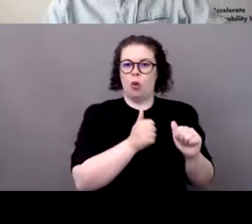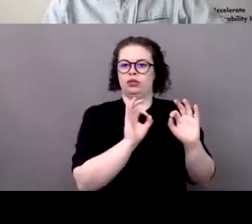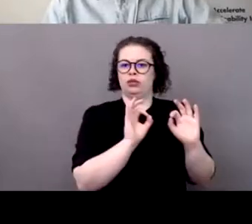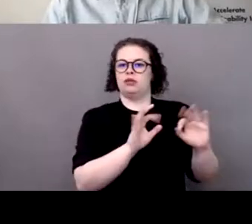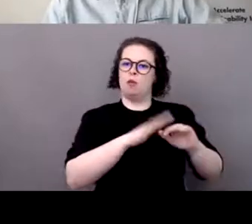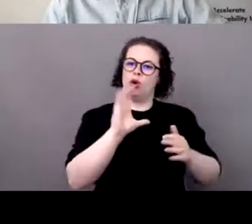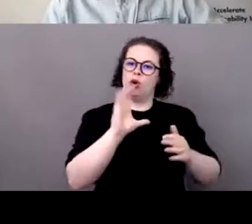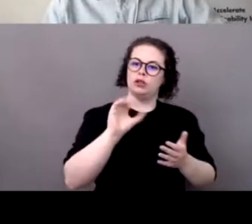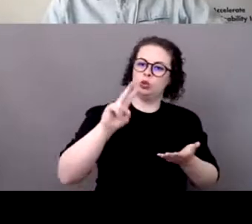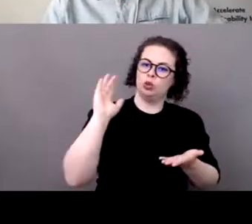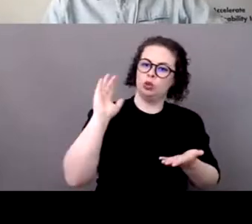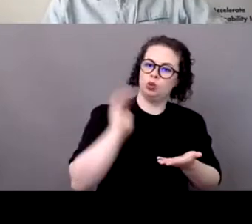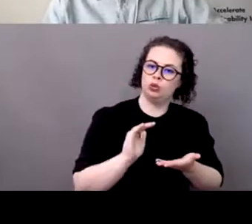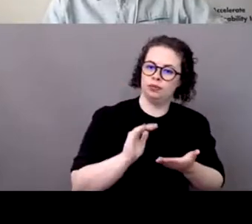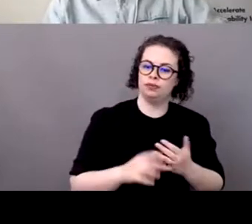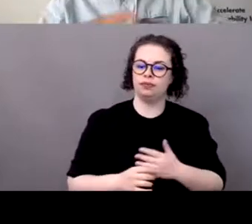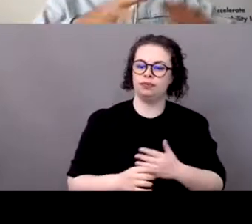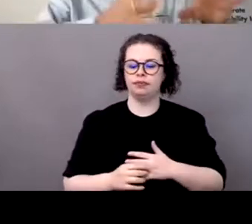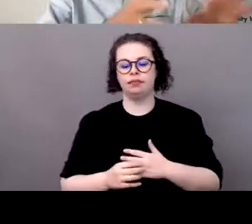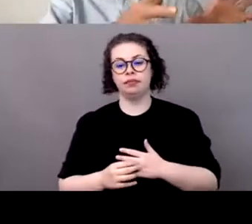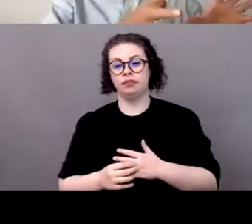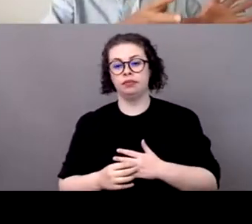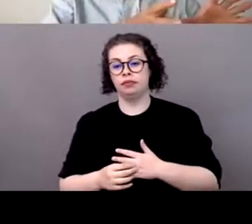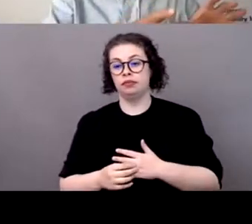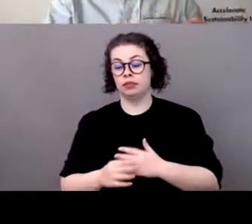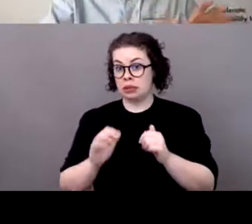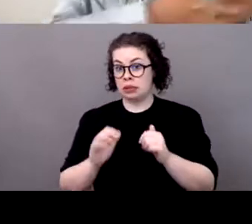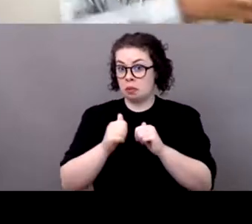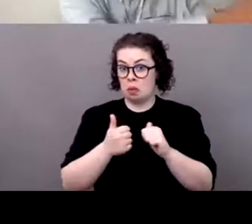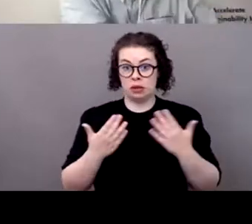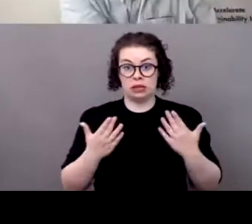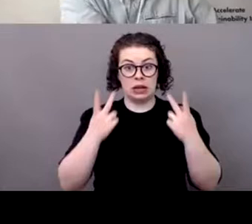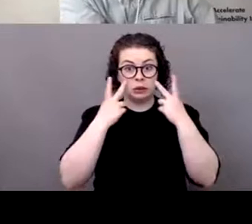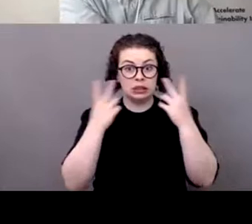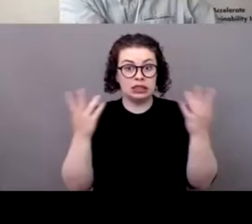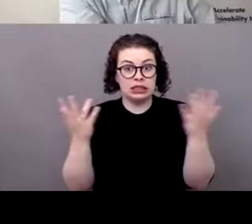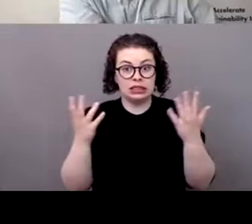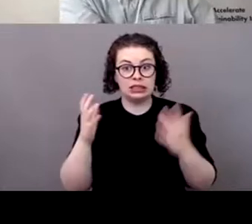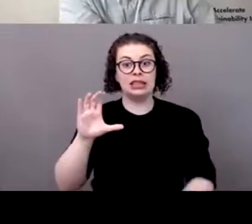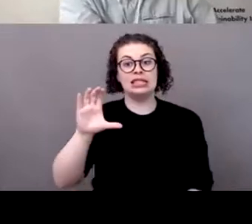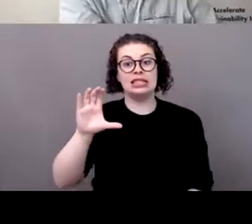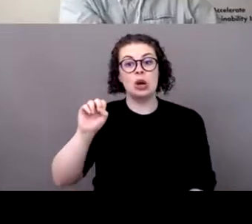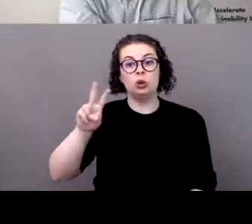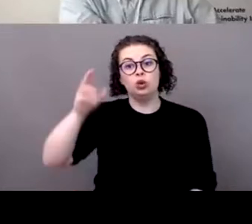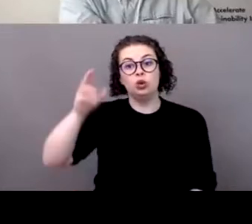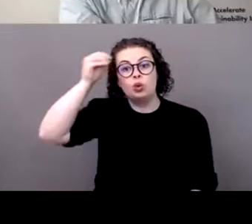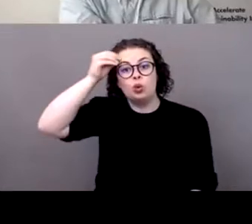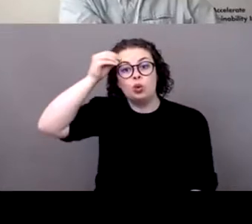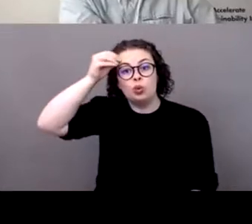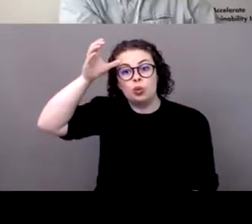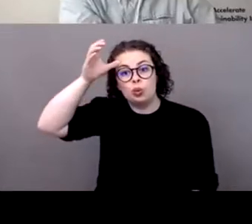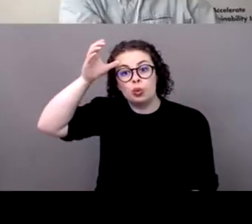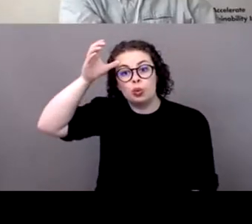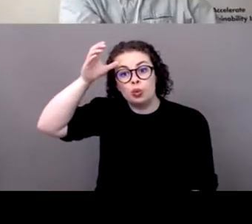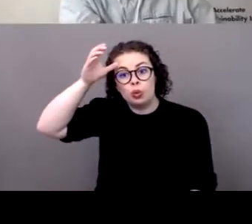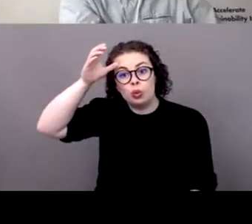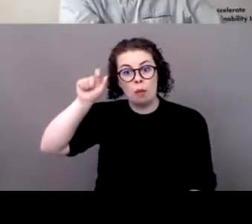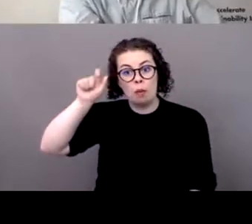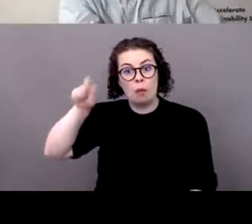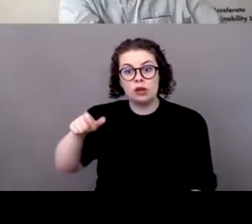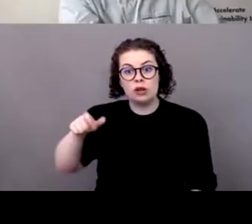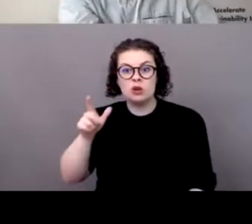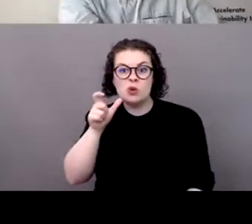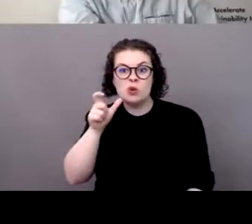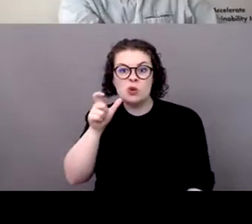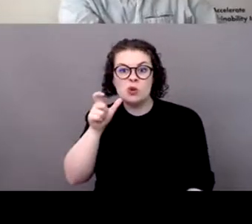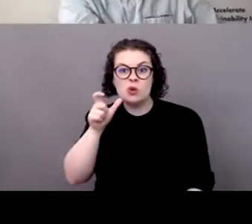see happening quite often, is that the carbon expert is someone who's sitting in a corner who needs to work out something that we can report